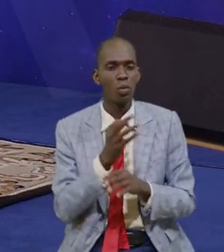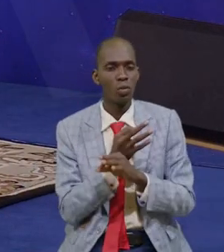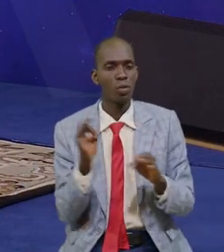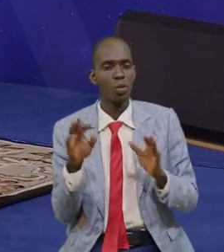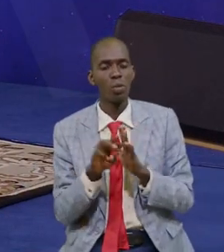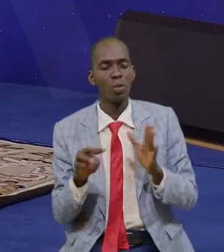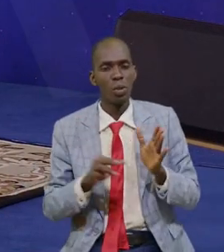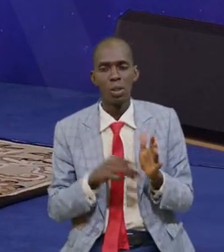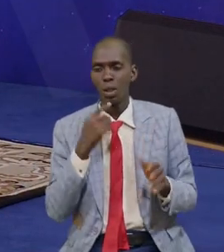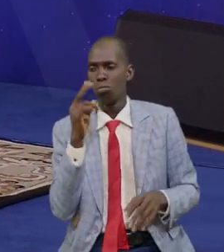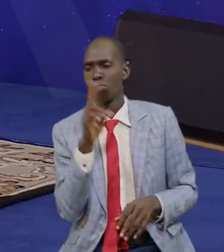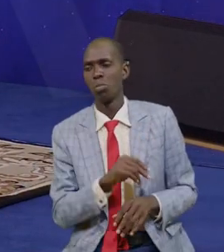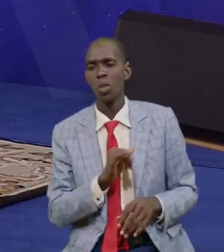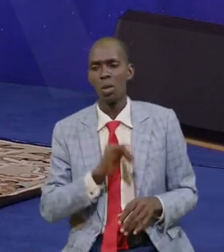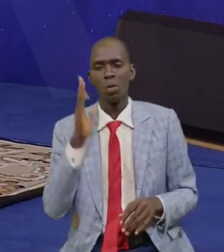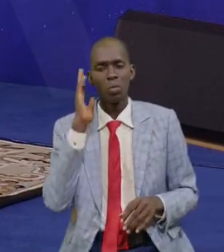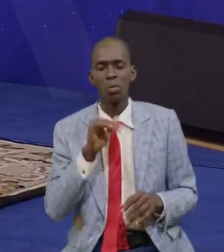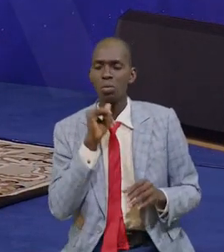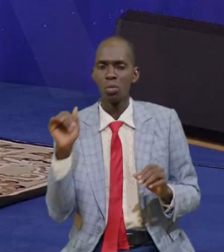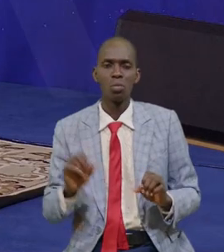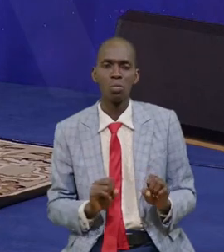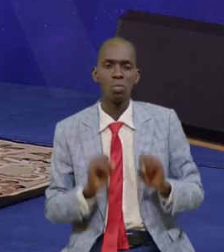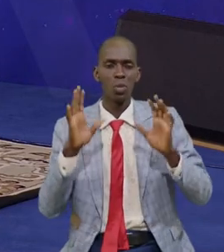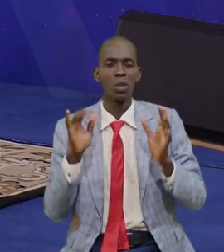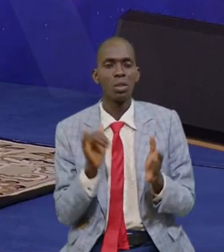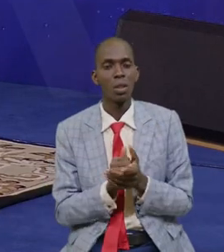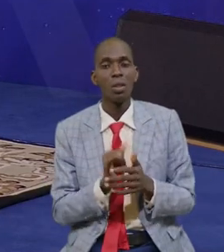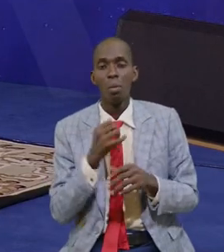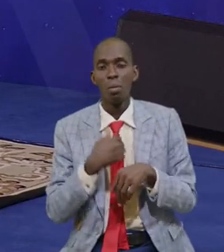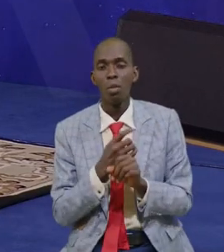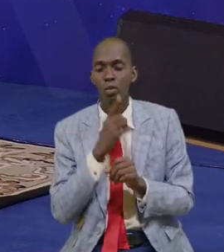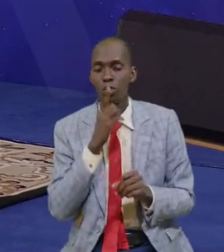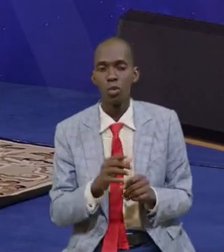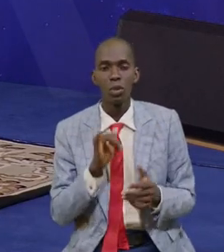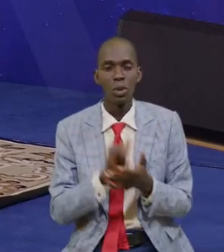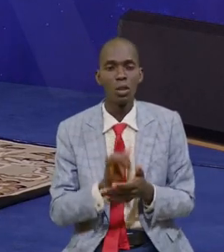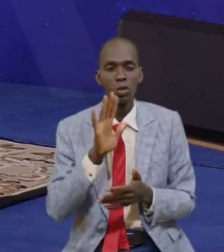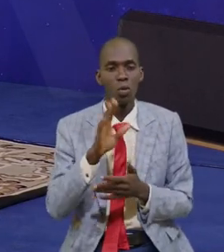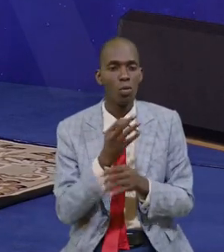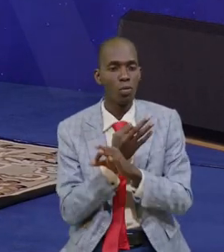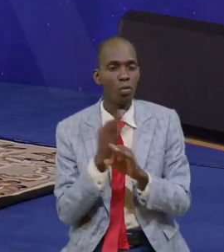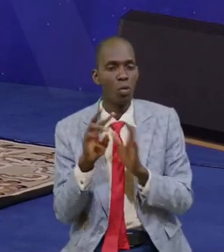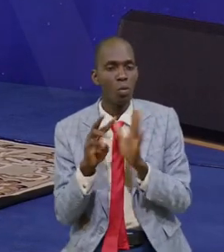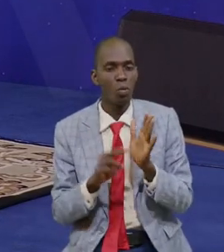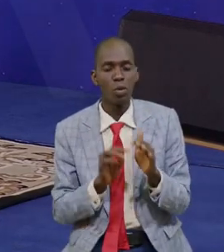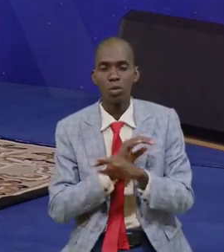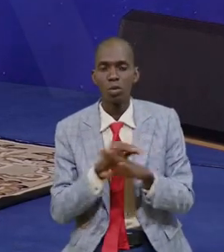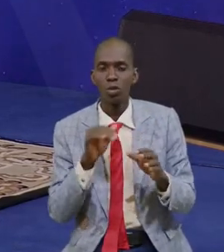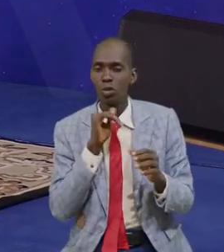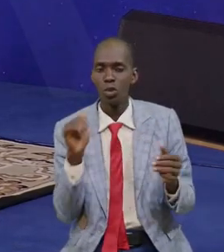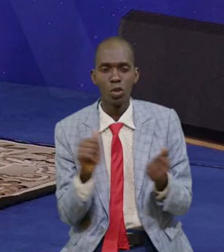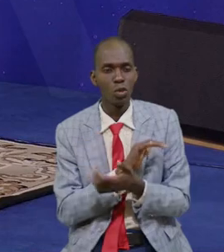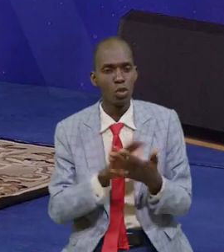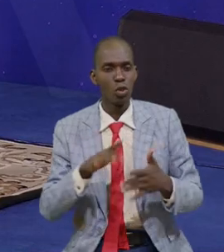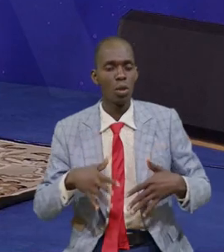Make sure that your free will does not ruin your life. Now, the just shall live by